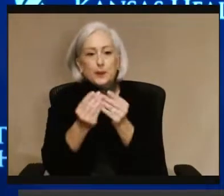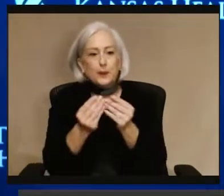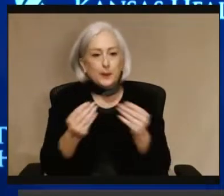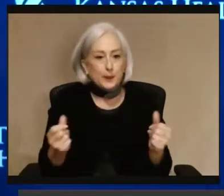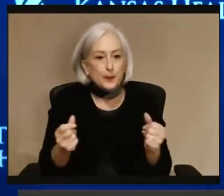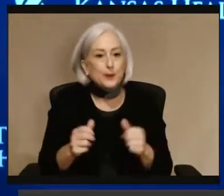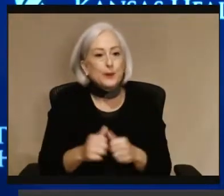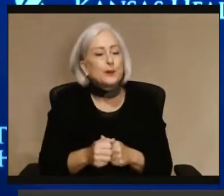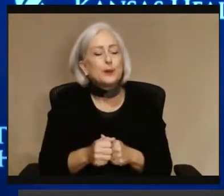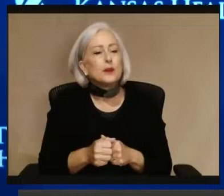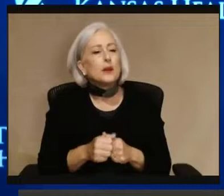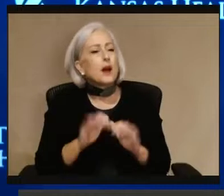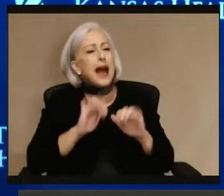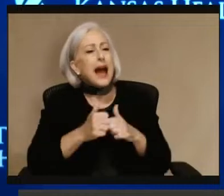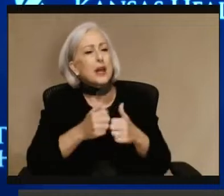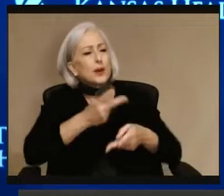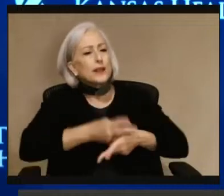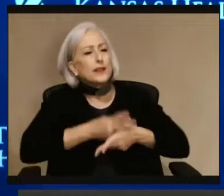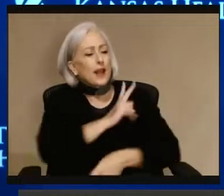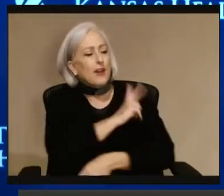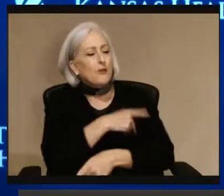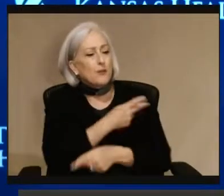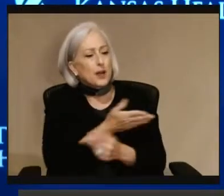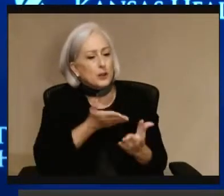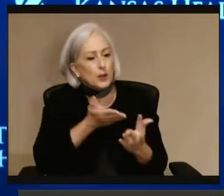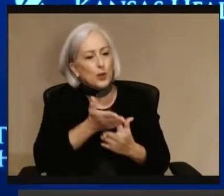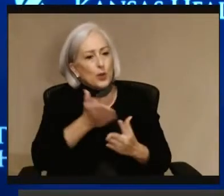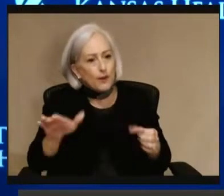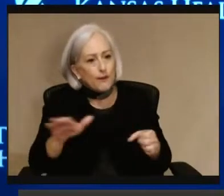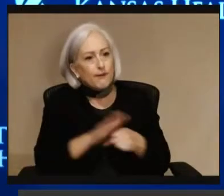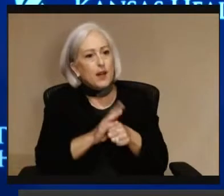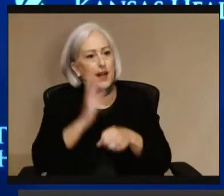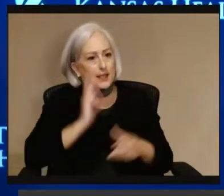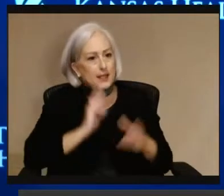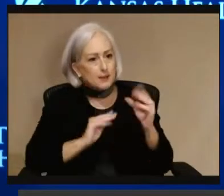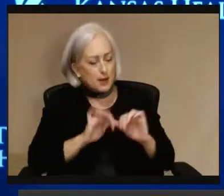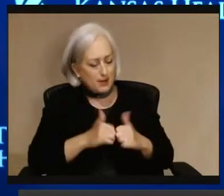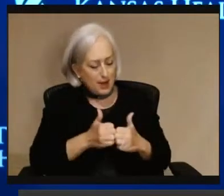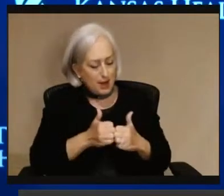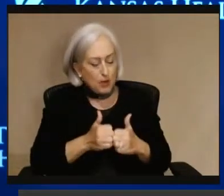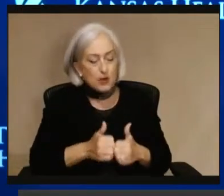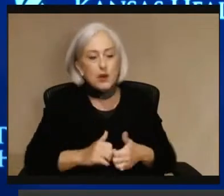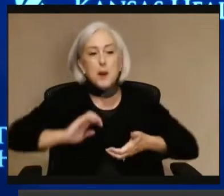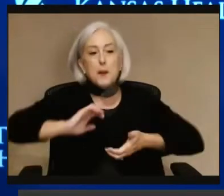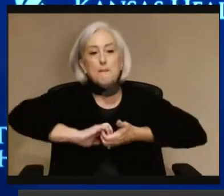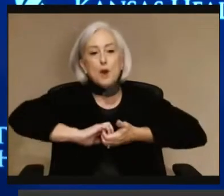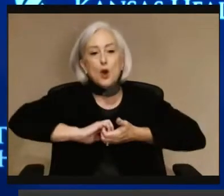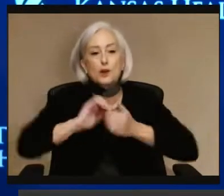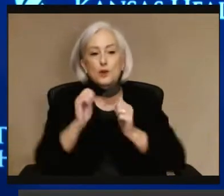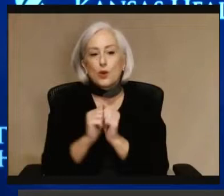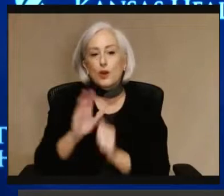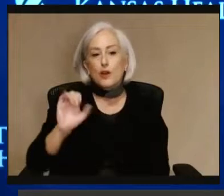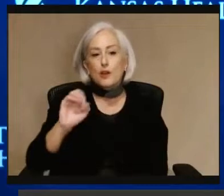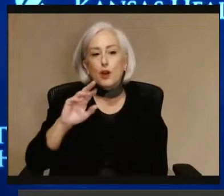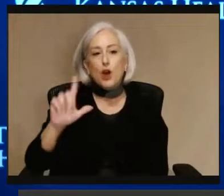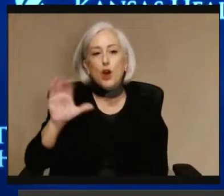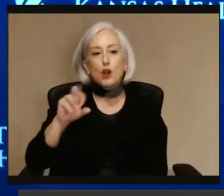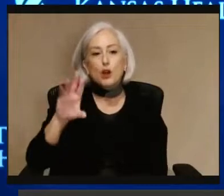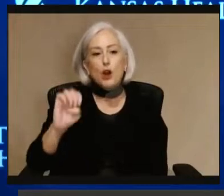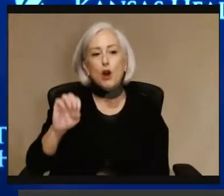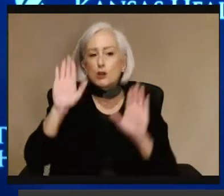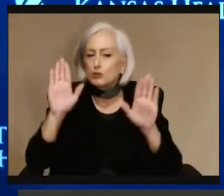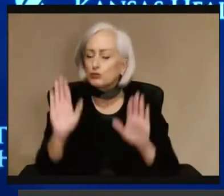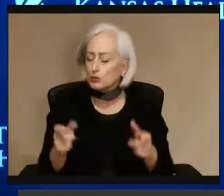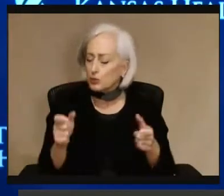I mean, it's huge, and partnering with Carl's Cause has been such a great opportunity for us. Initially it started off, we